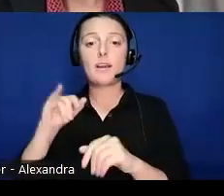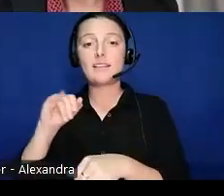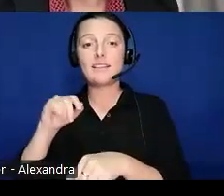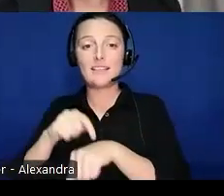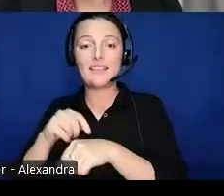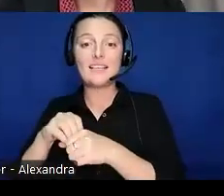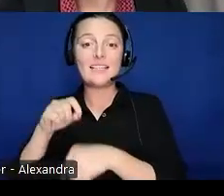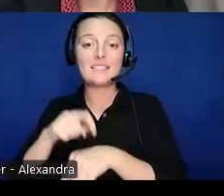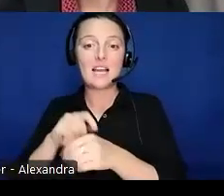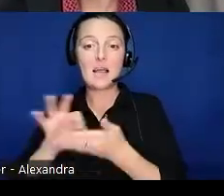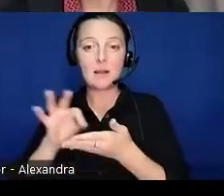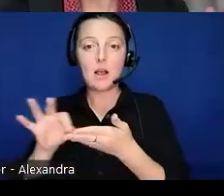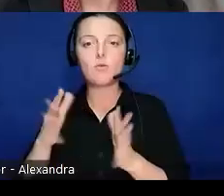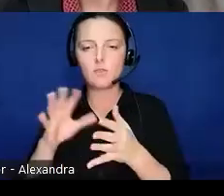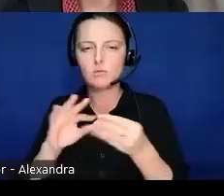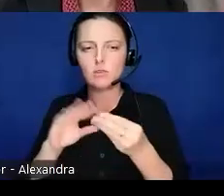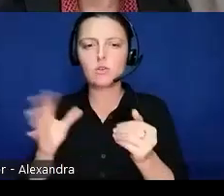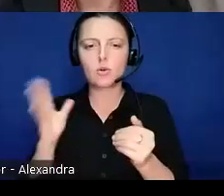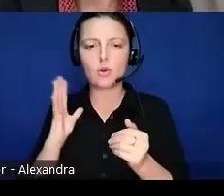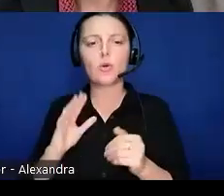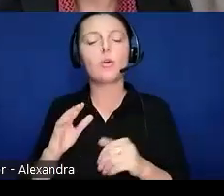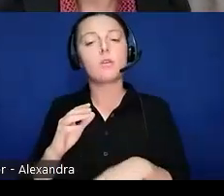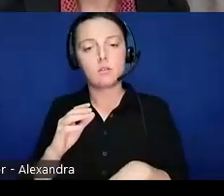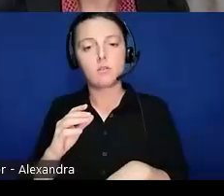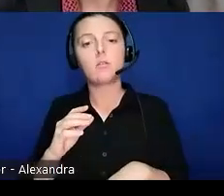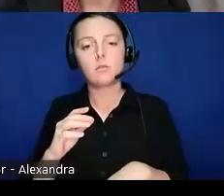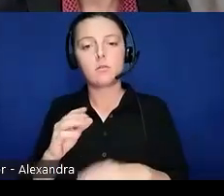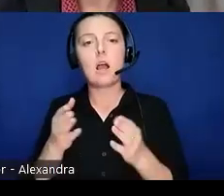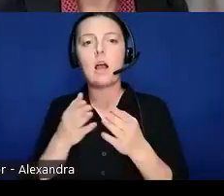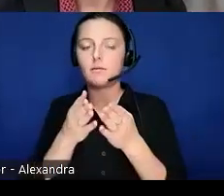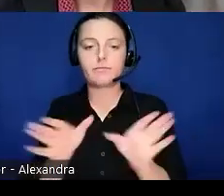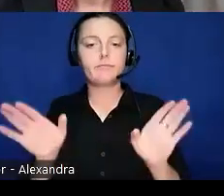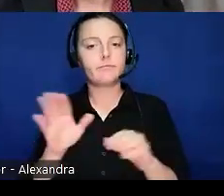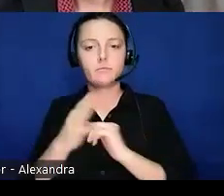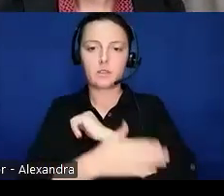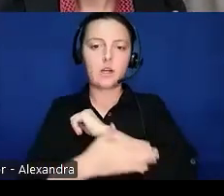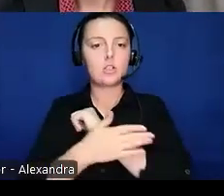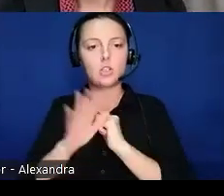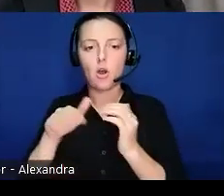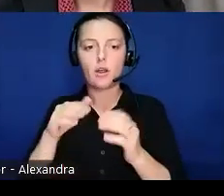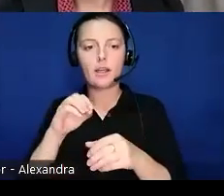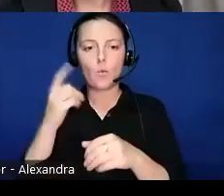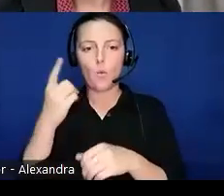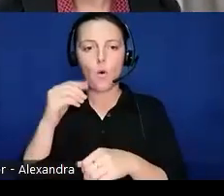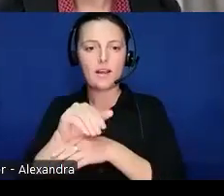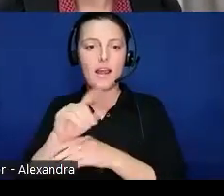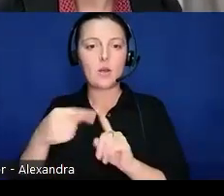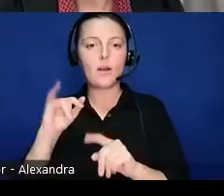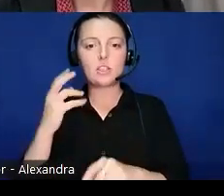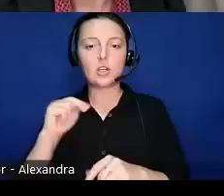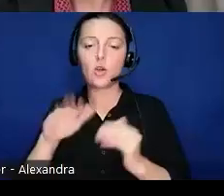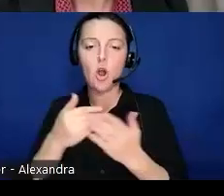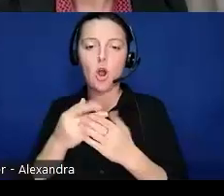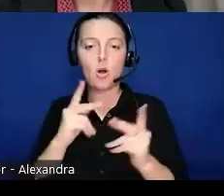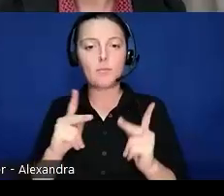of people on one night in January where all of the unhoused individuals in the country are counted. That's not as accurate in terms of describing